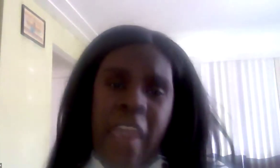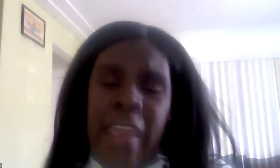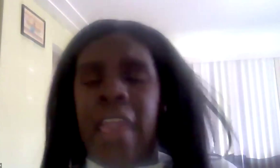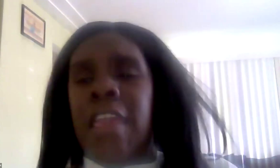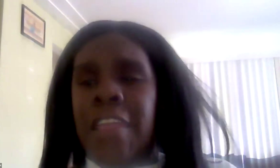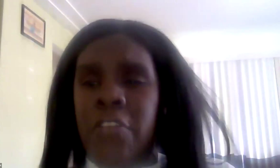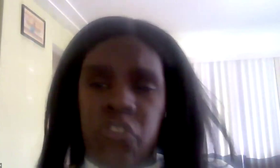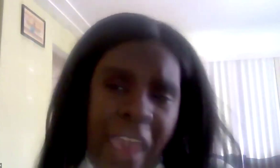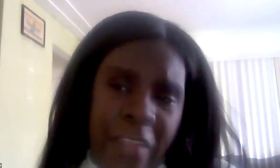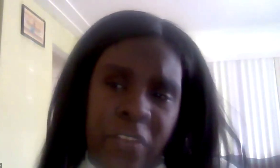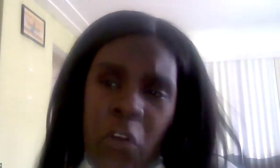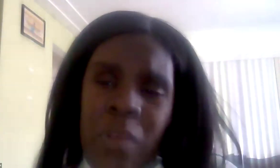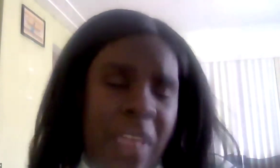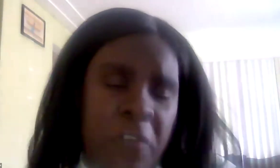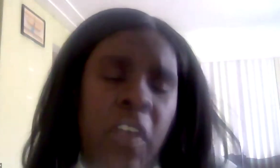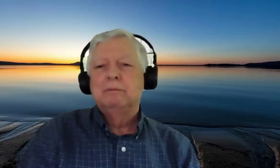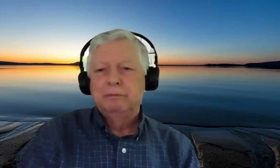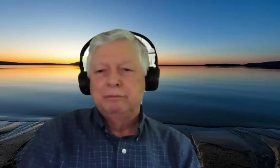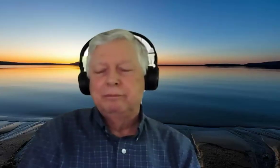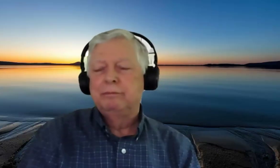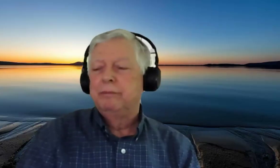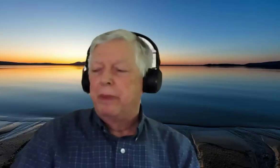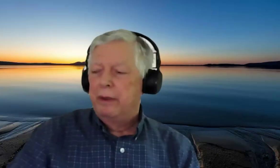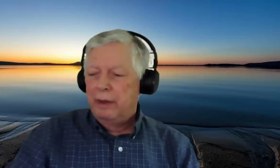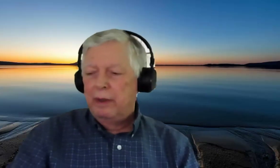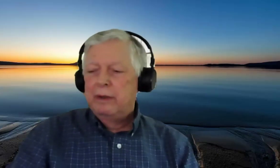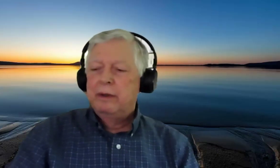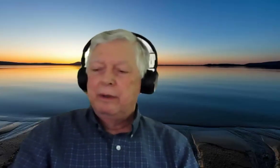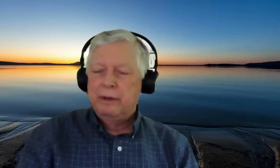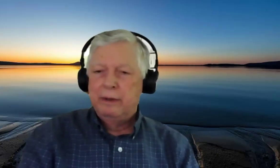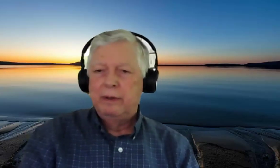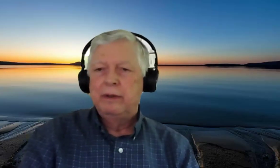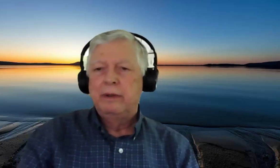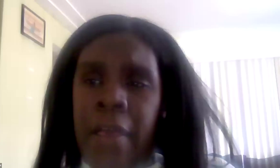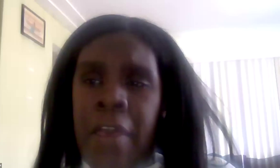a survey in the chat. So we love to hear your